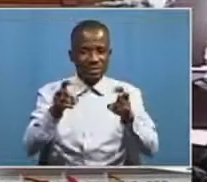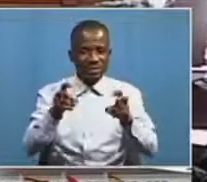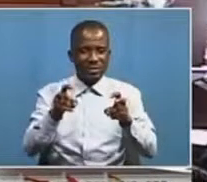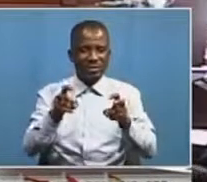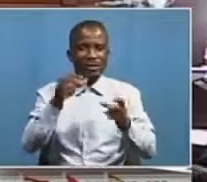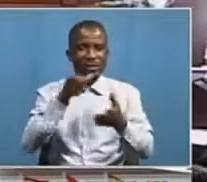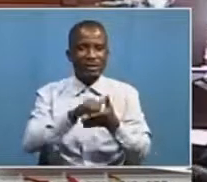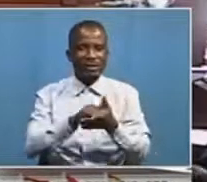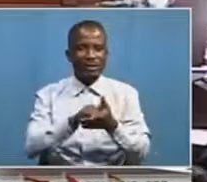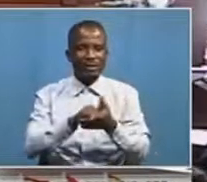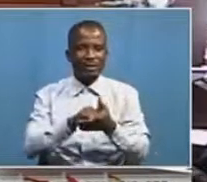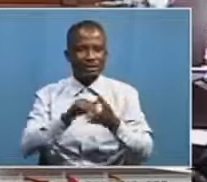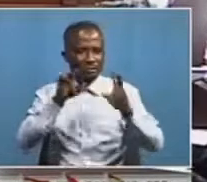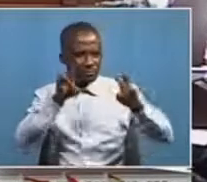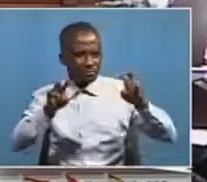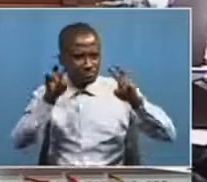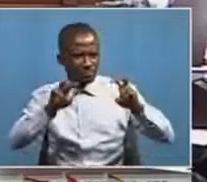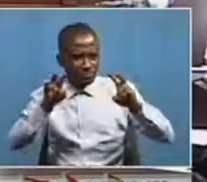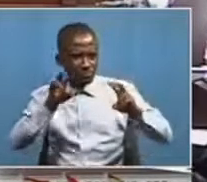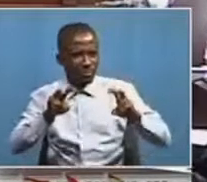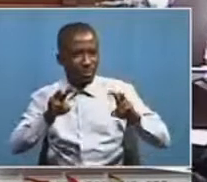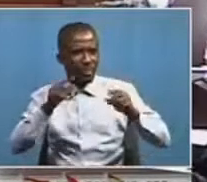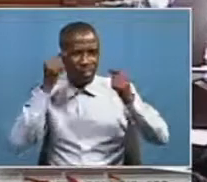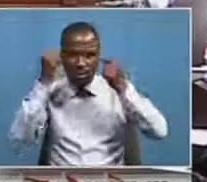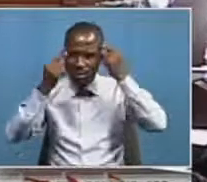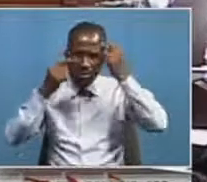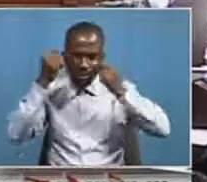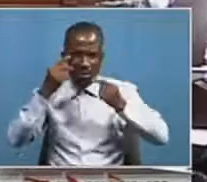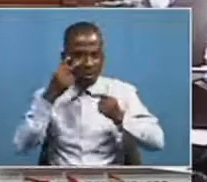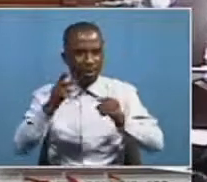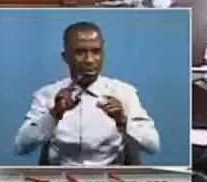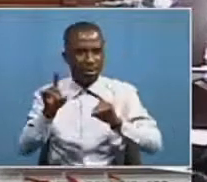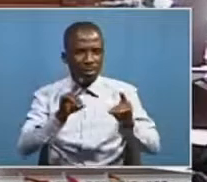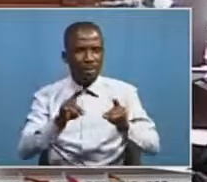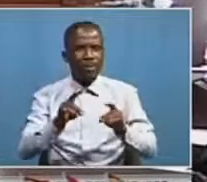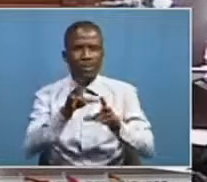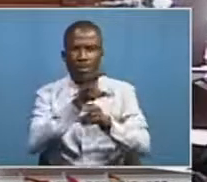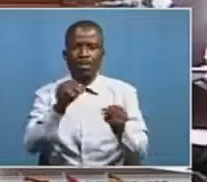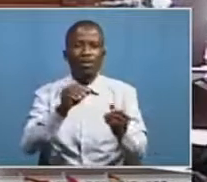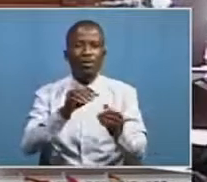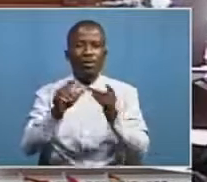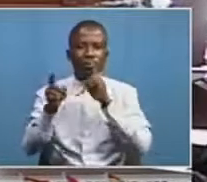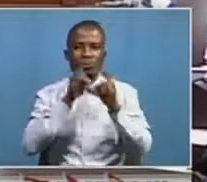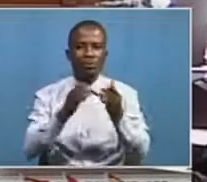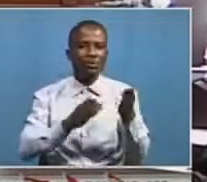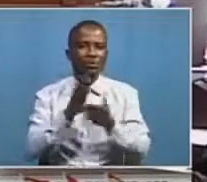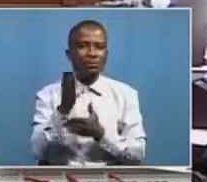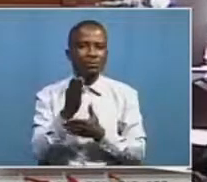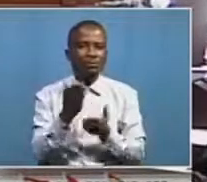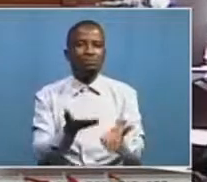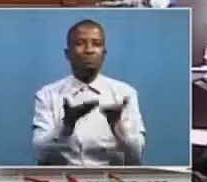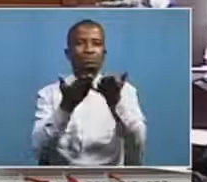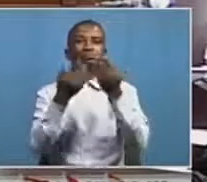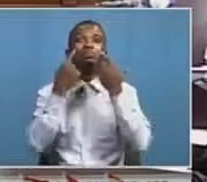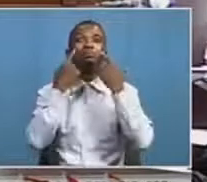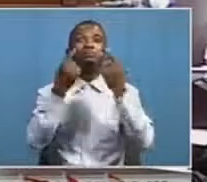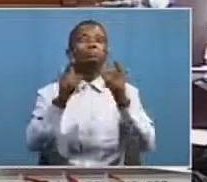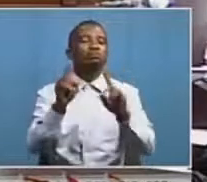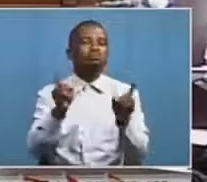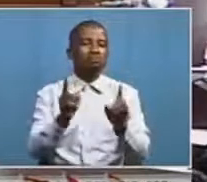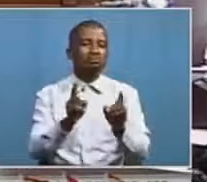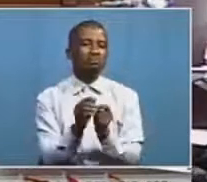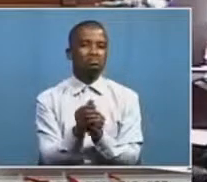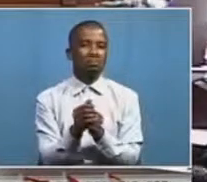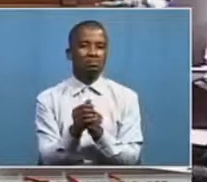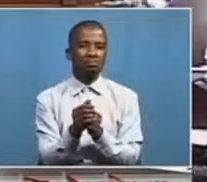that, examining the petition and considering the reliefs thereof, no reasonable course of action has been raised to properly invoke the jurisdiction